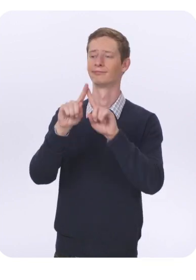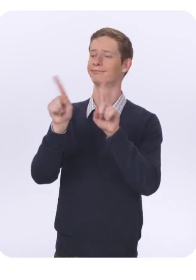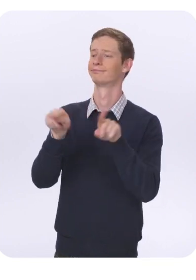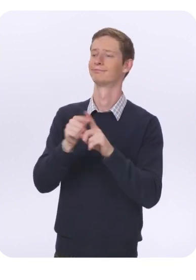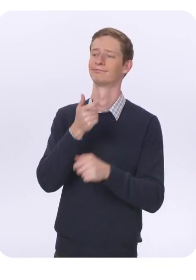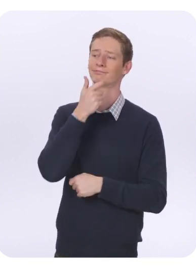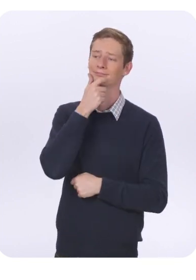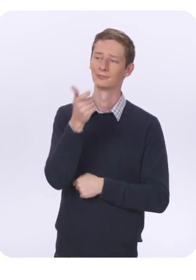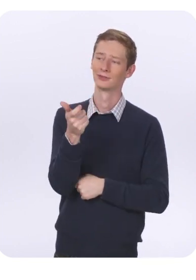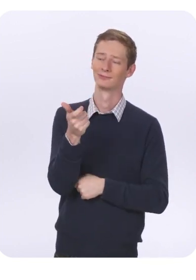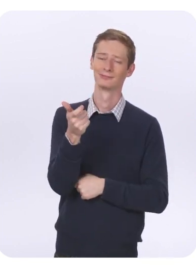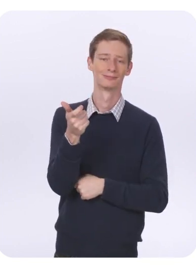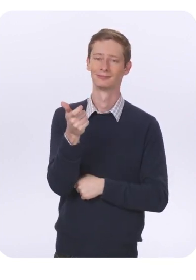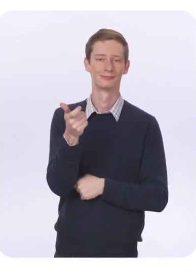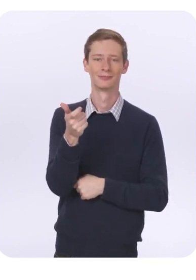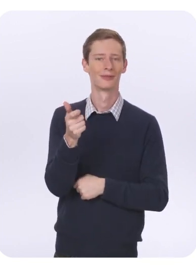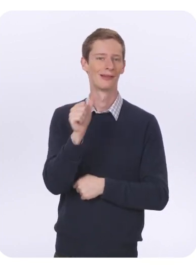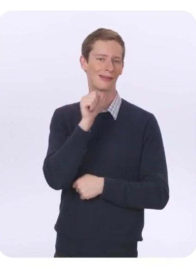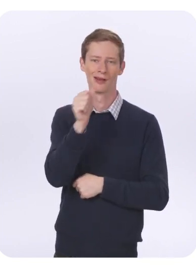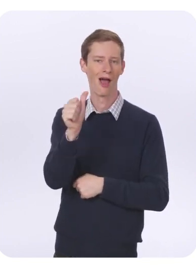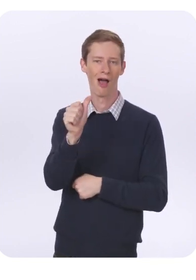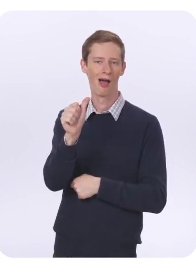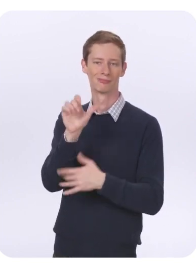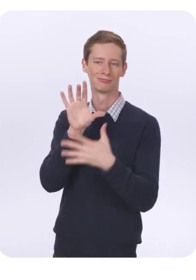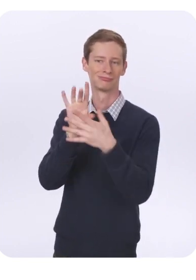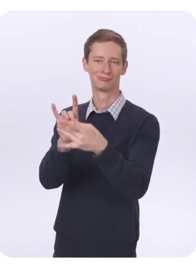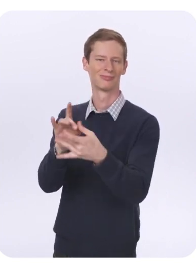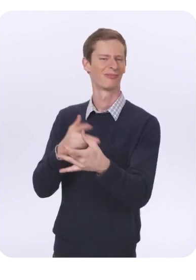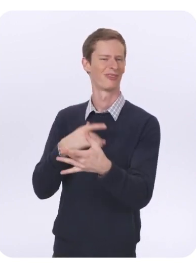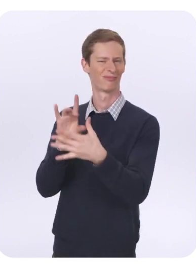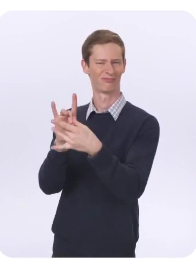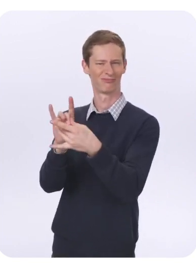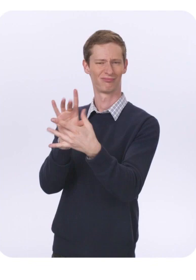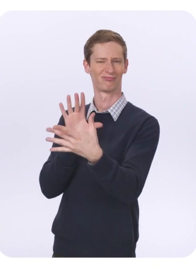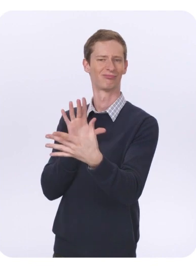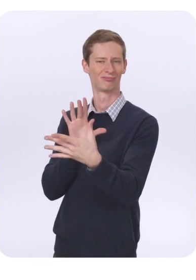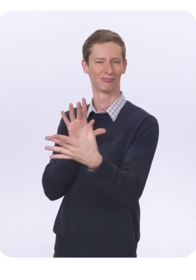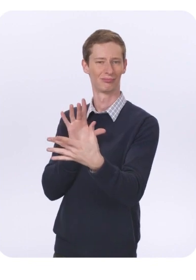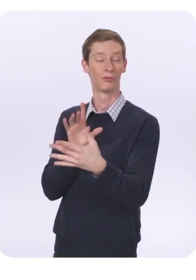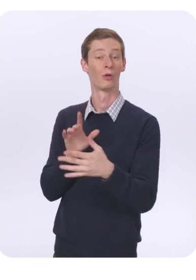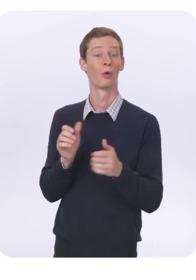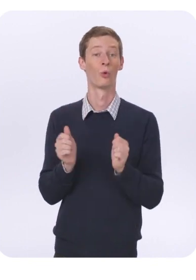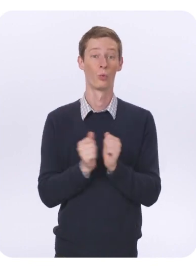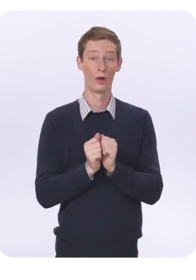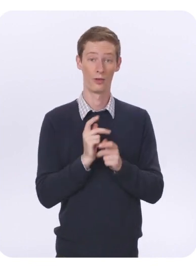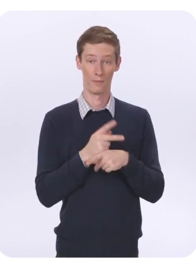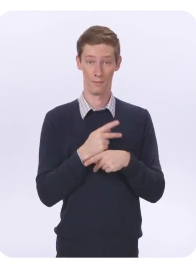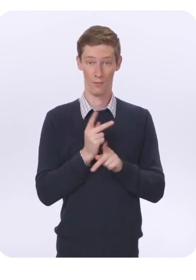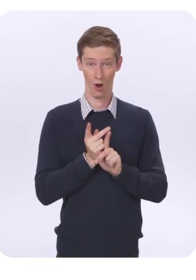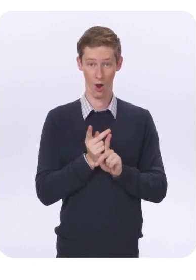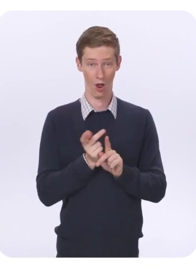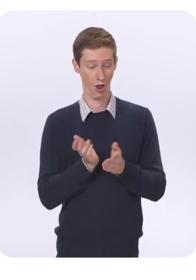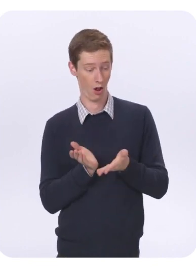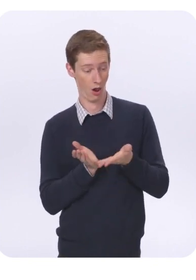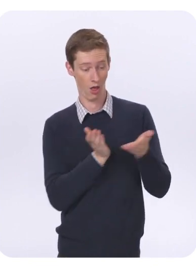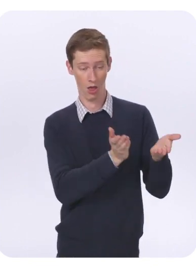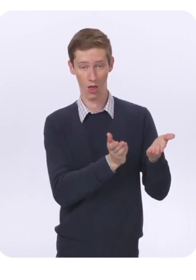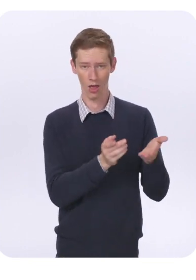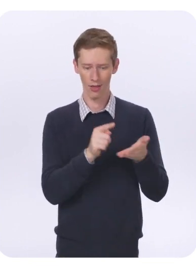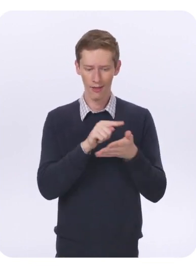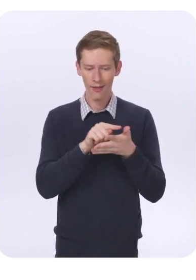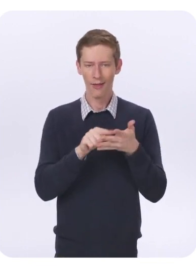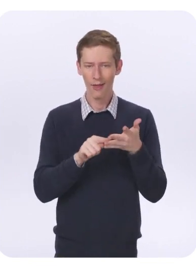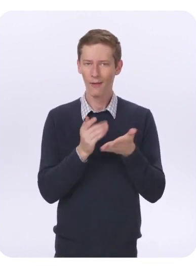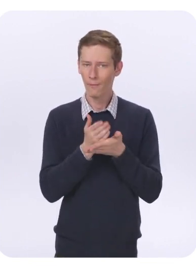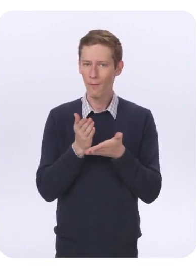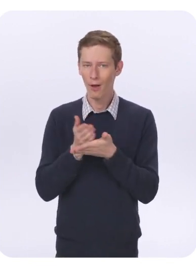is a rather passive and distant way to engage with the content. With our products, we started letting people bring pieces of Kurzgesagt